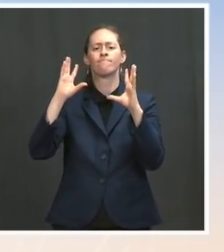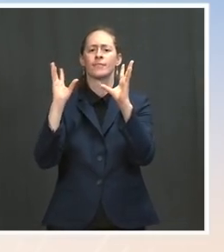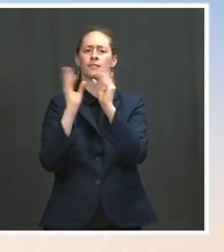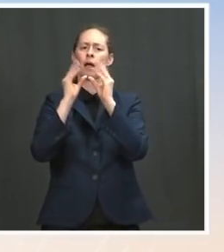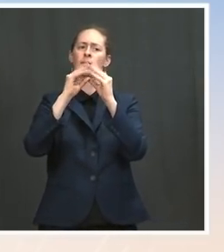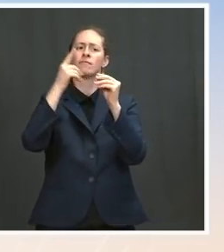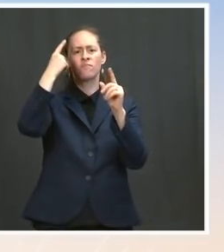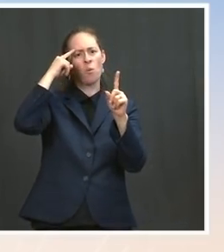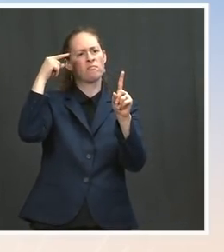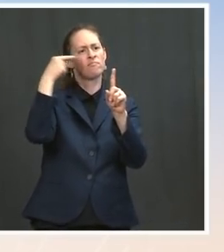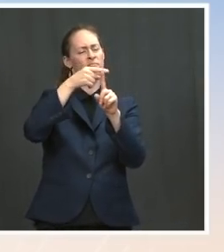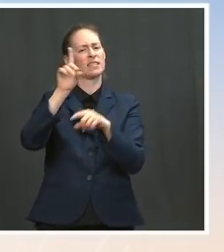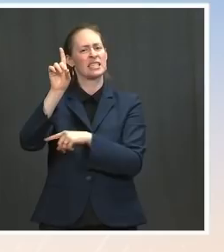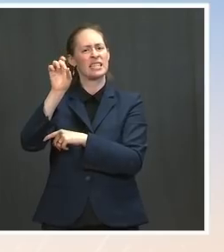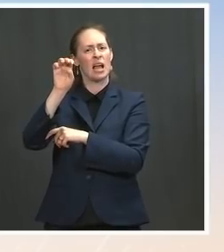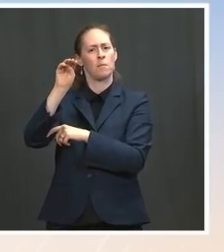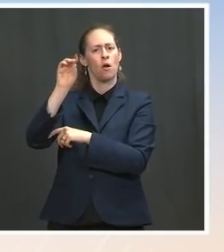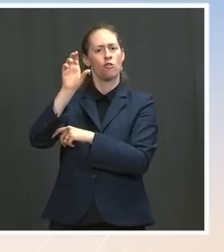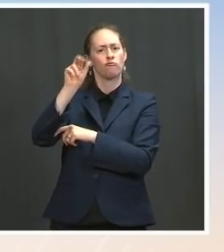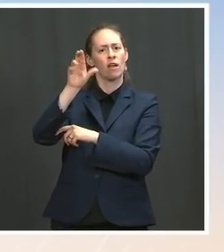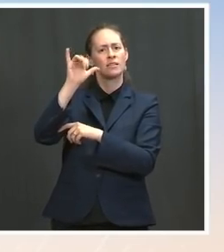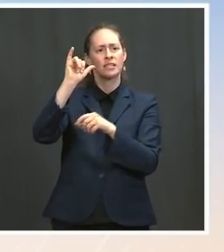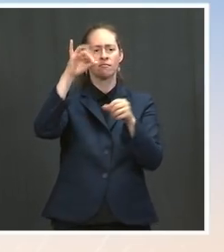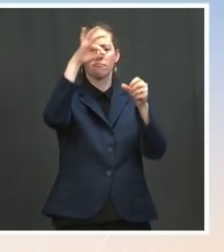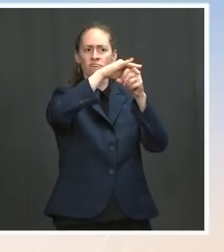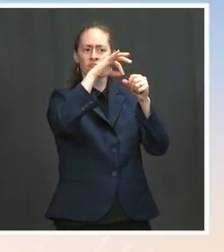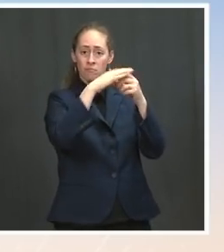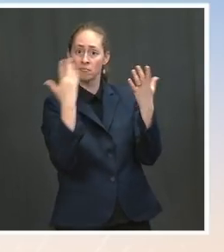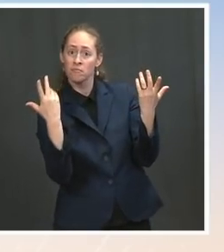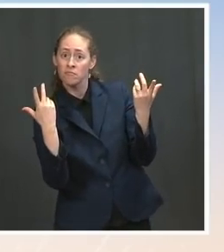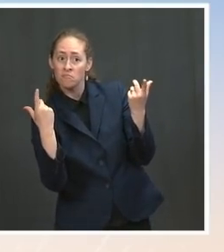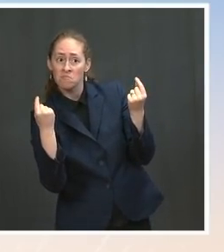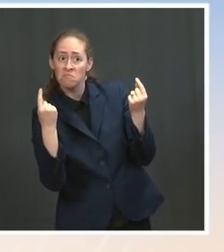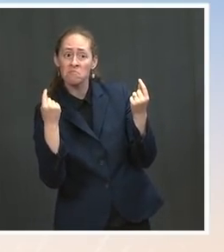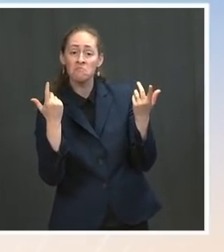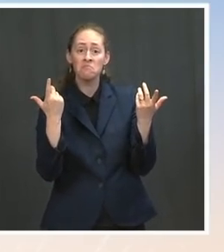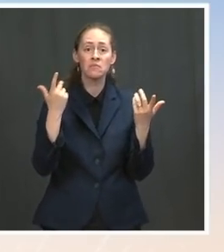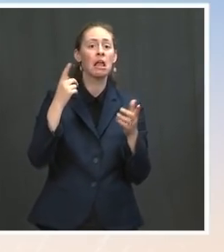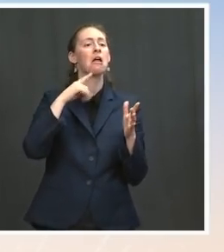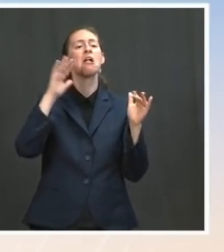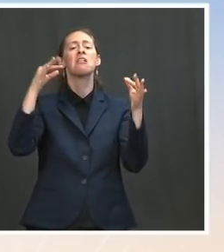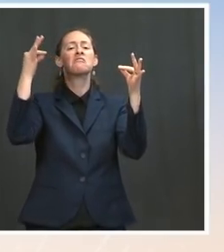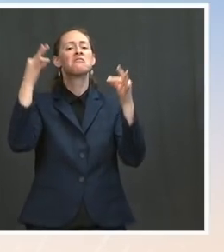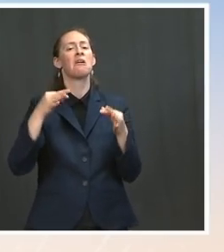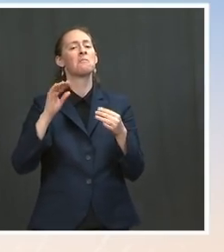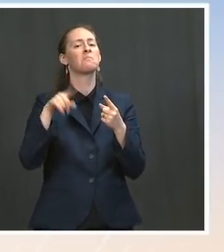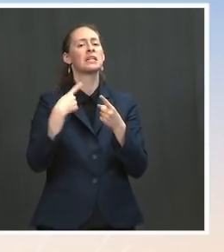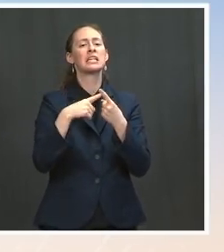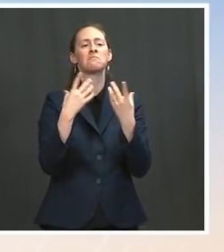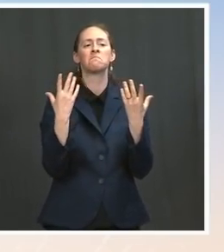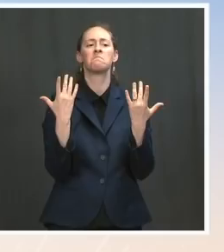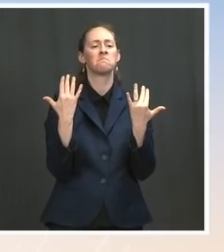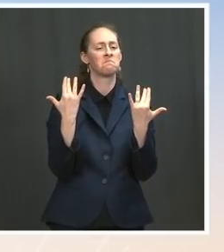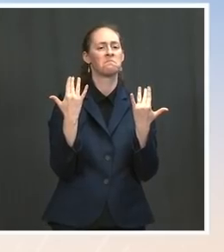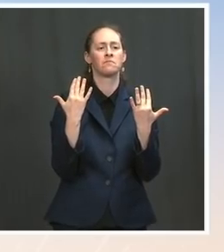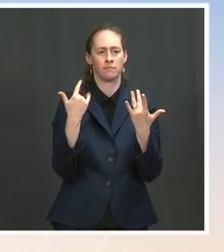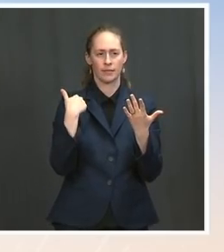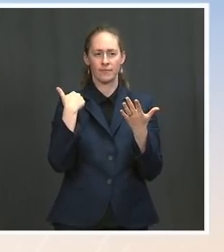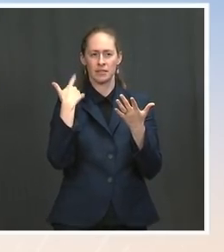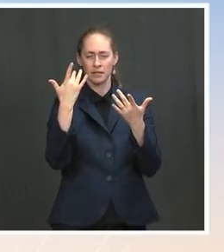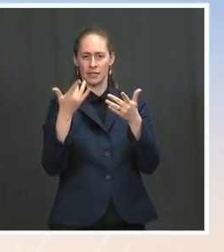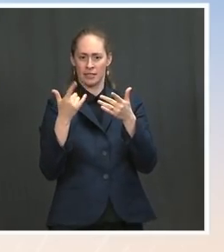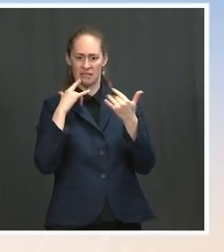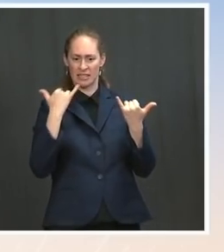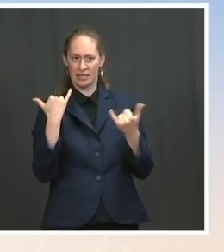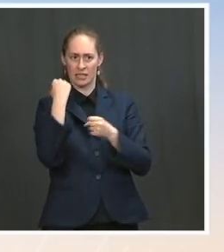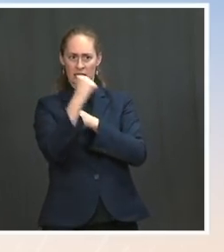taking place, when it might take place? I don't have any date or schedule for you. We have some time left in the year, fortunately, but I don't